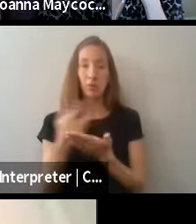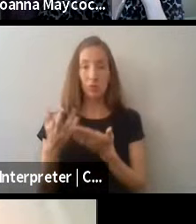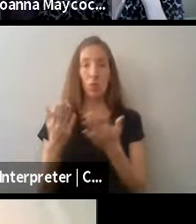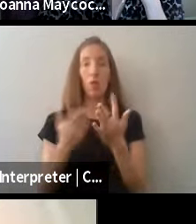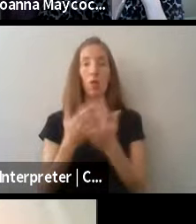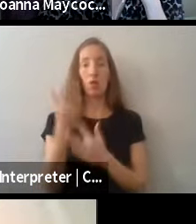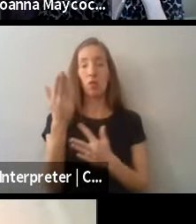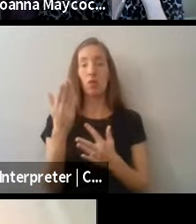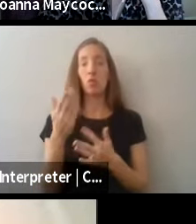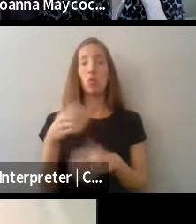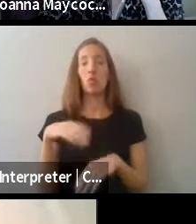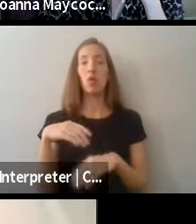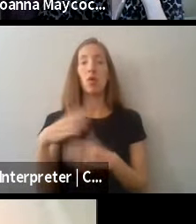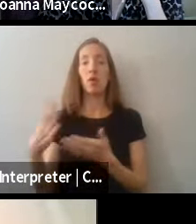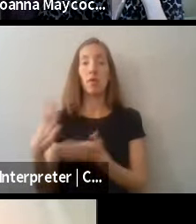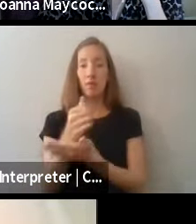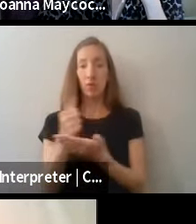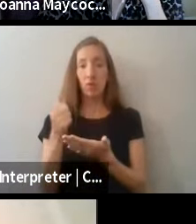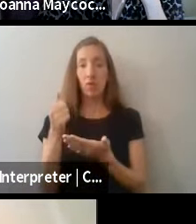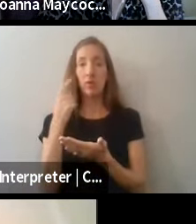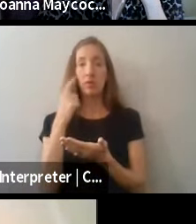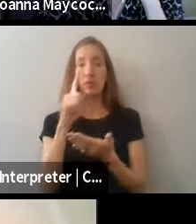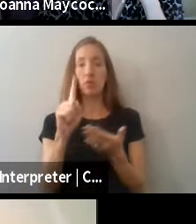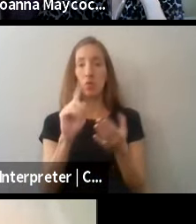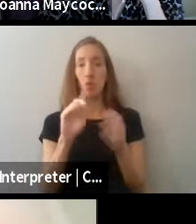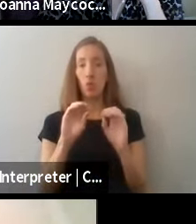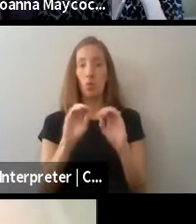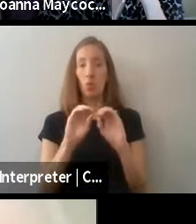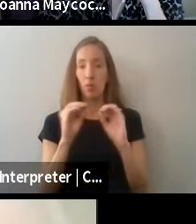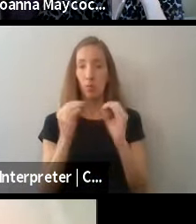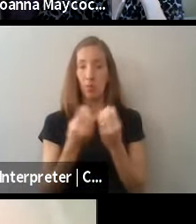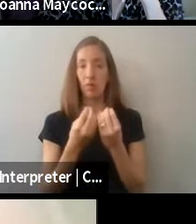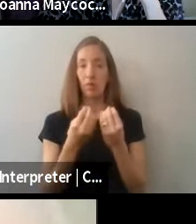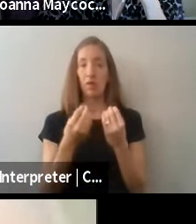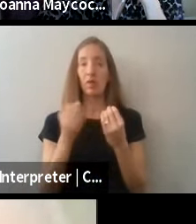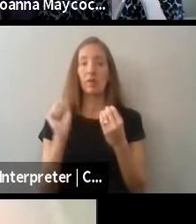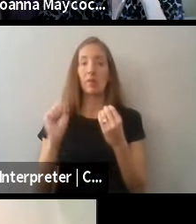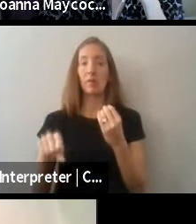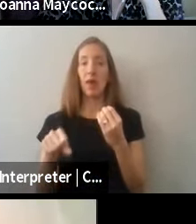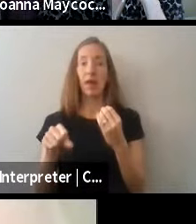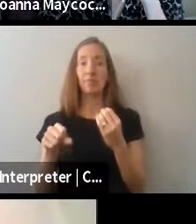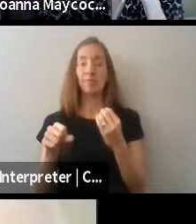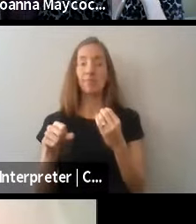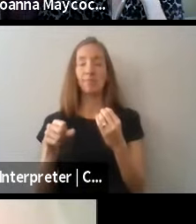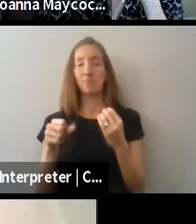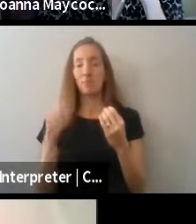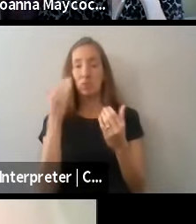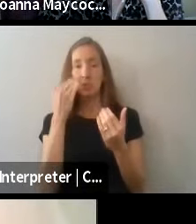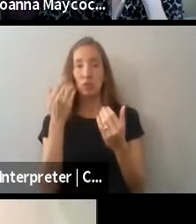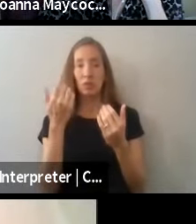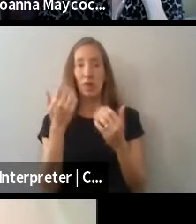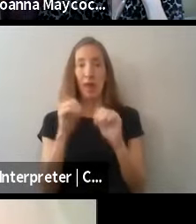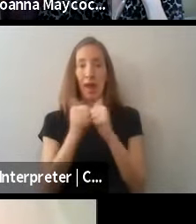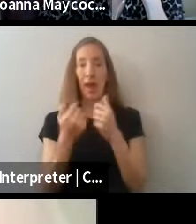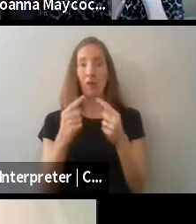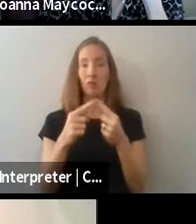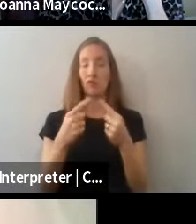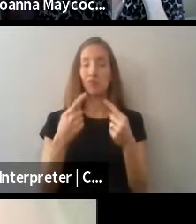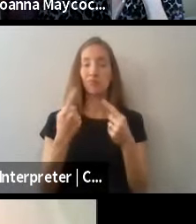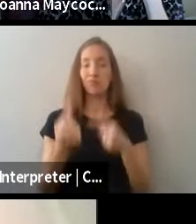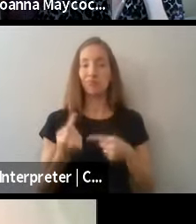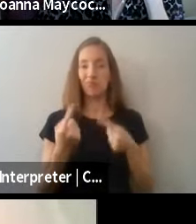term so that the organization can cope with the situation because they had a loss of resources, had to shift to digital,